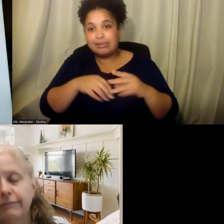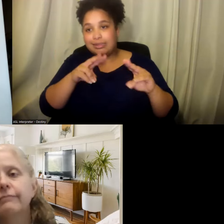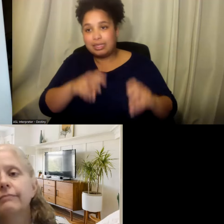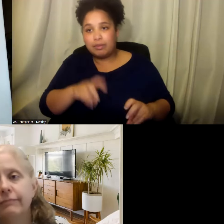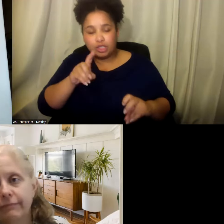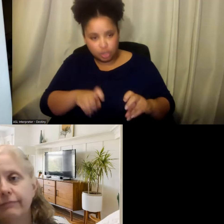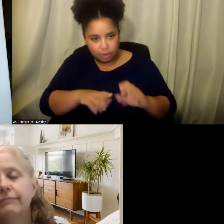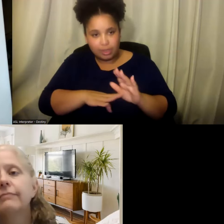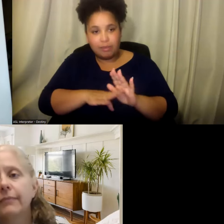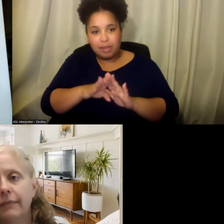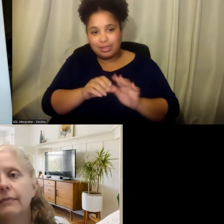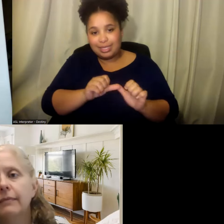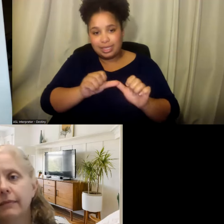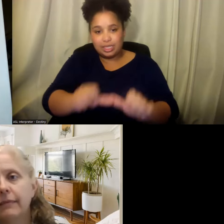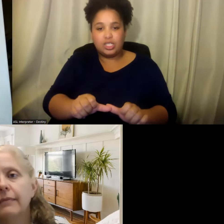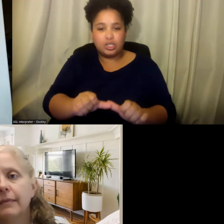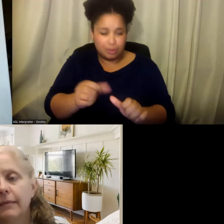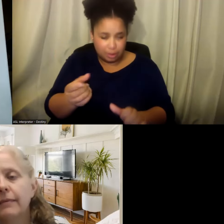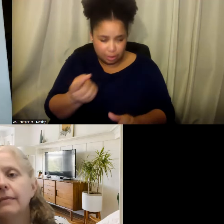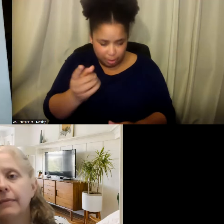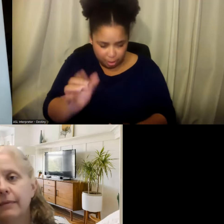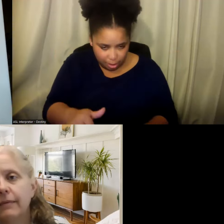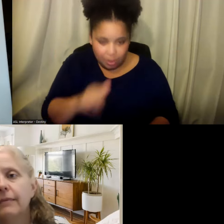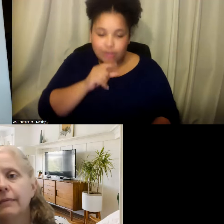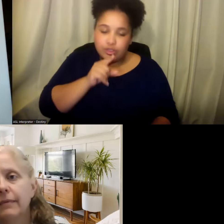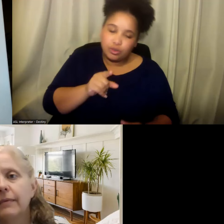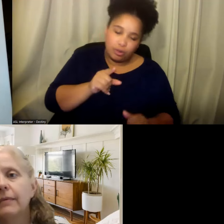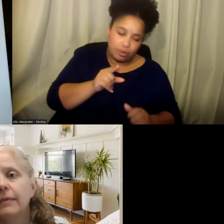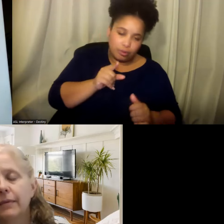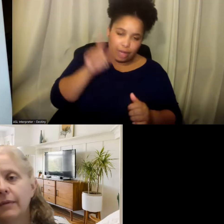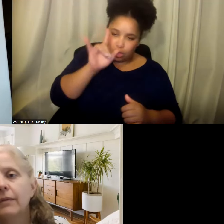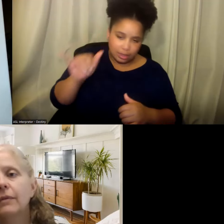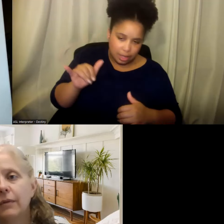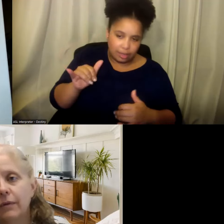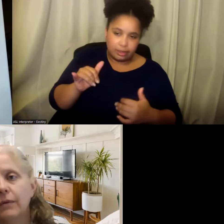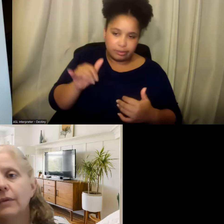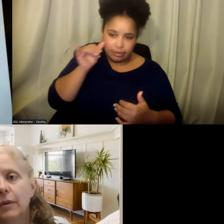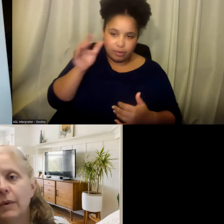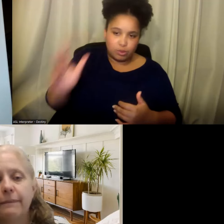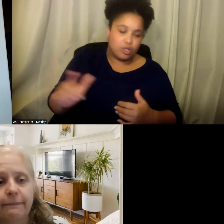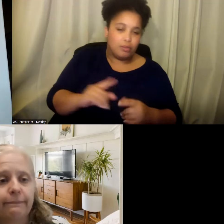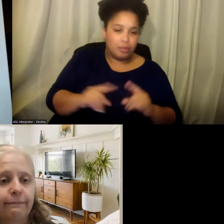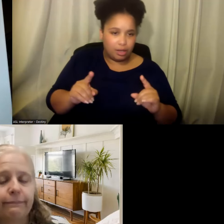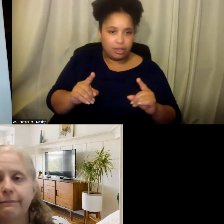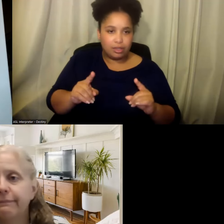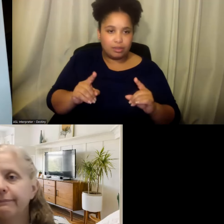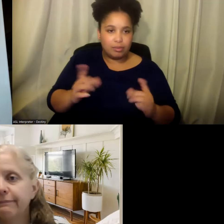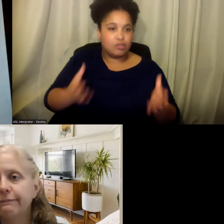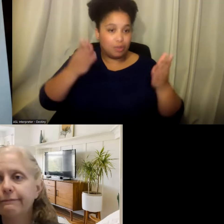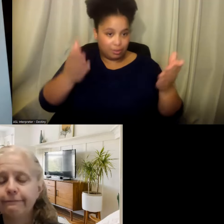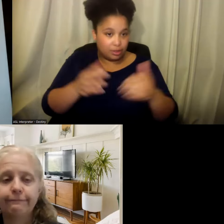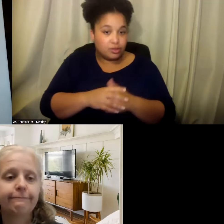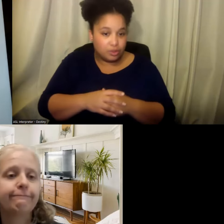be built upon and continued, something like that. And we don't yet know what form that would take, but I think worthy of a recommendation.